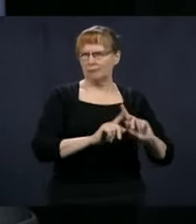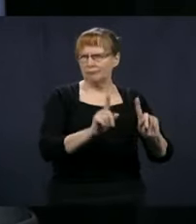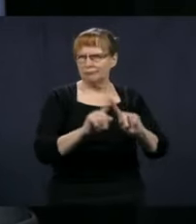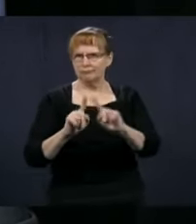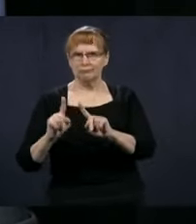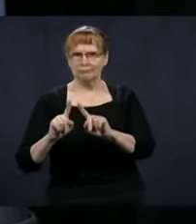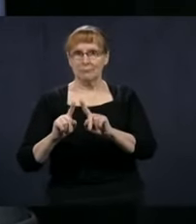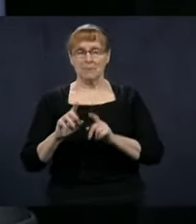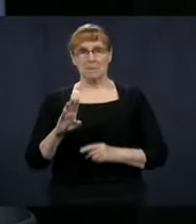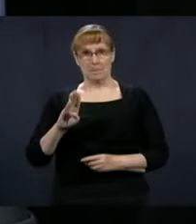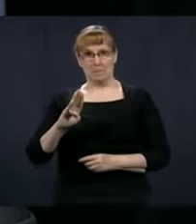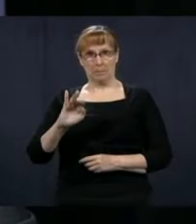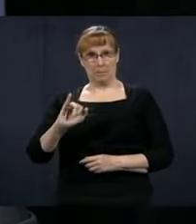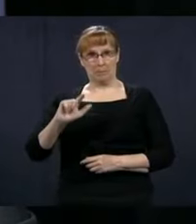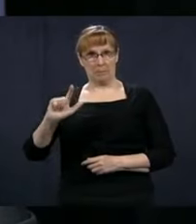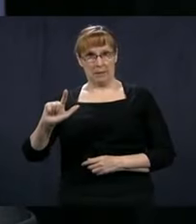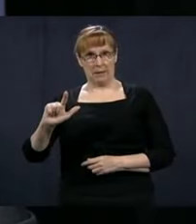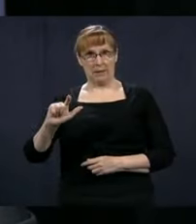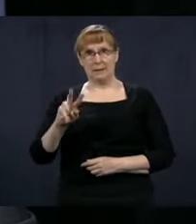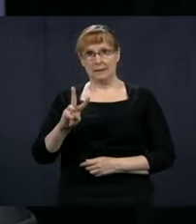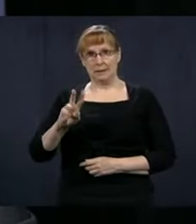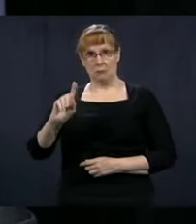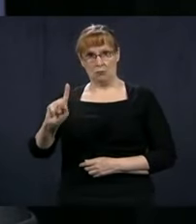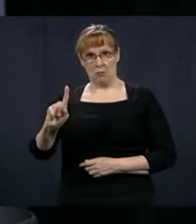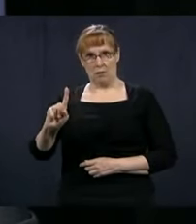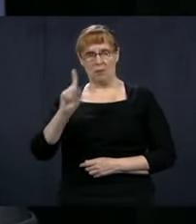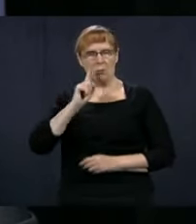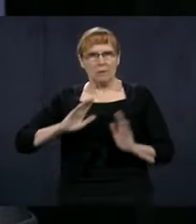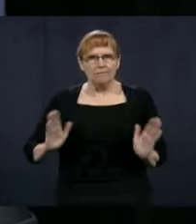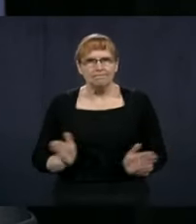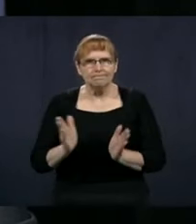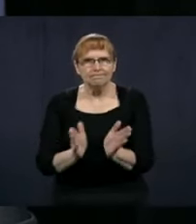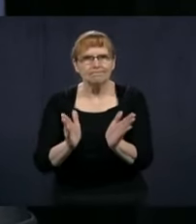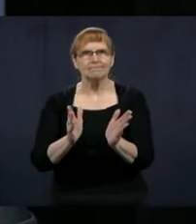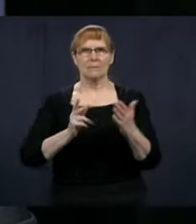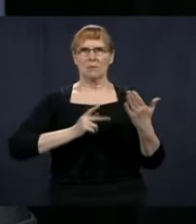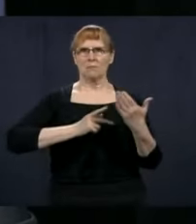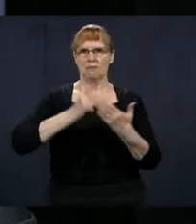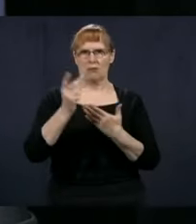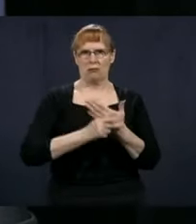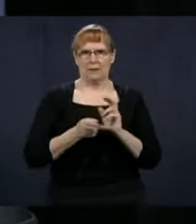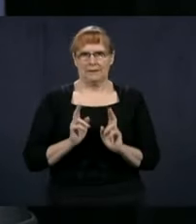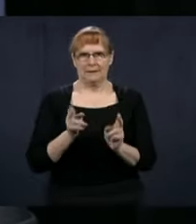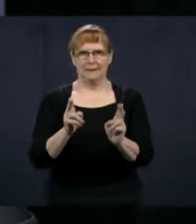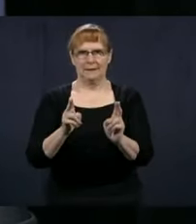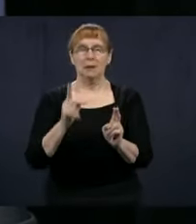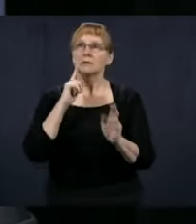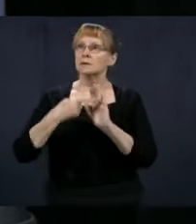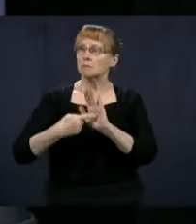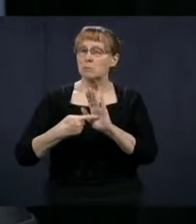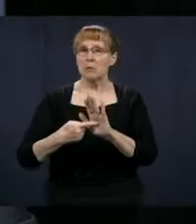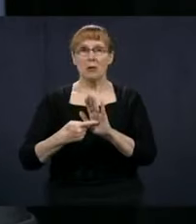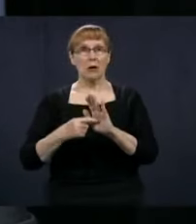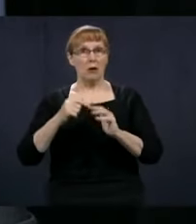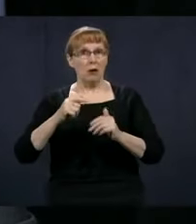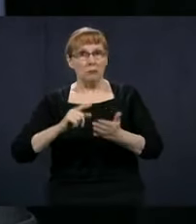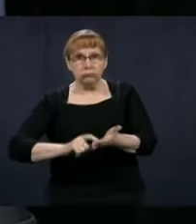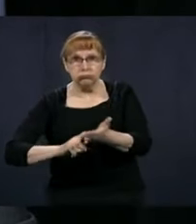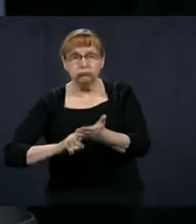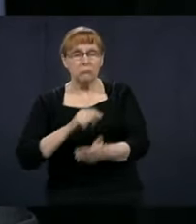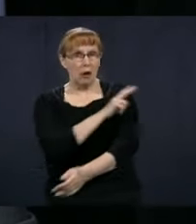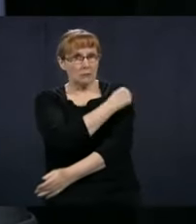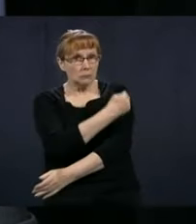we aim to accelerate these projects, such as hospitals, senior homes,